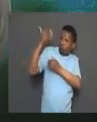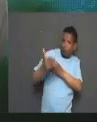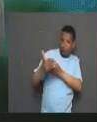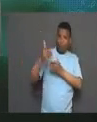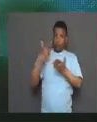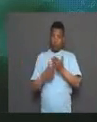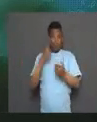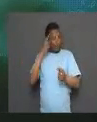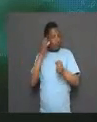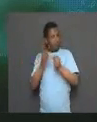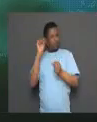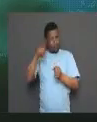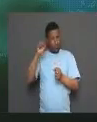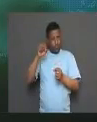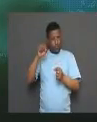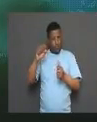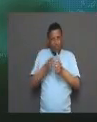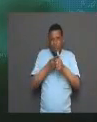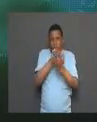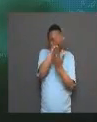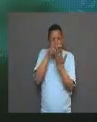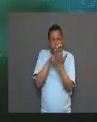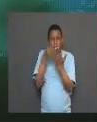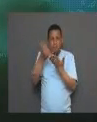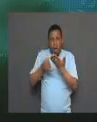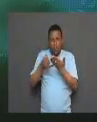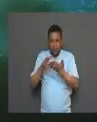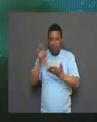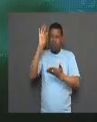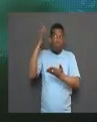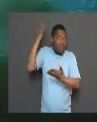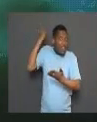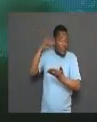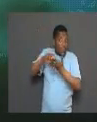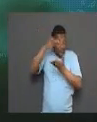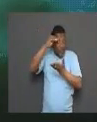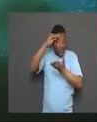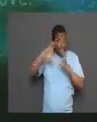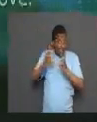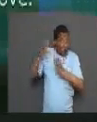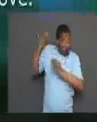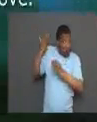Do you remember how to define a map from your studies in previous grades, students?